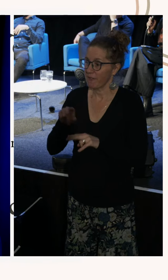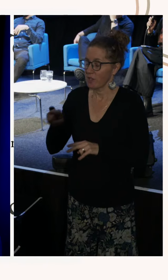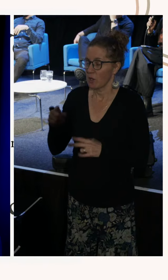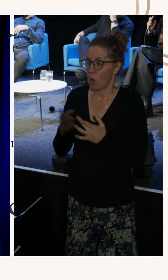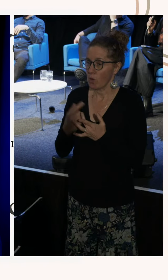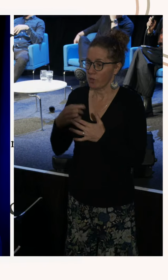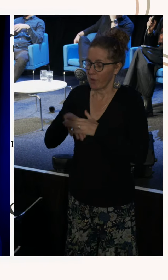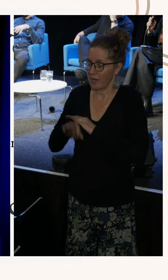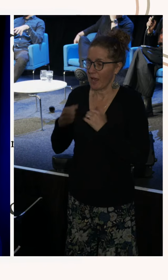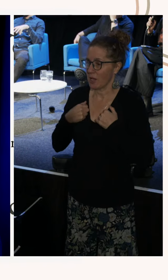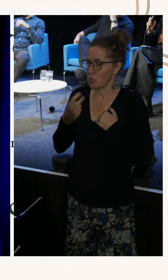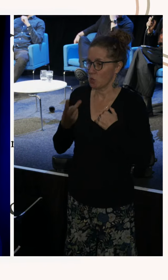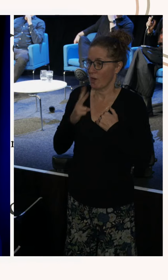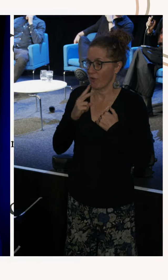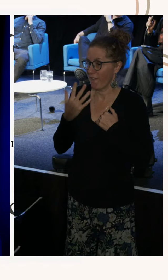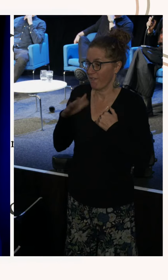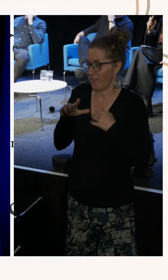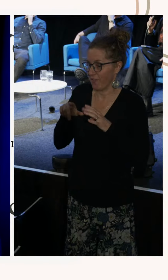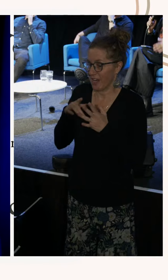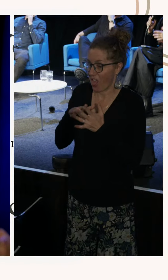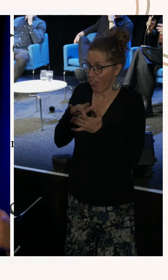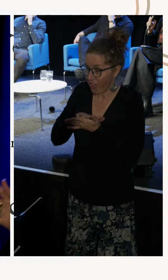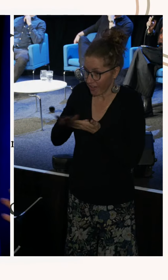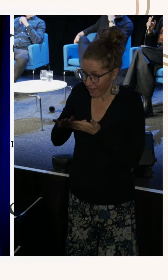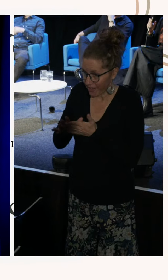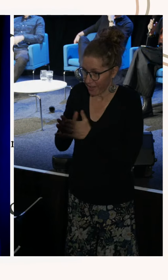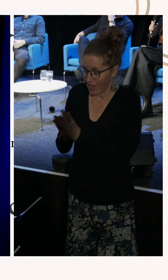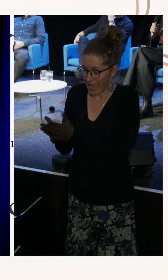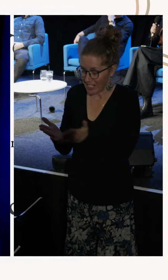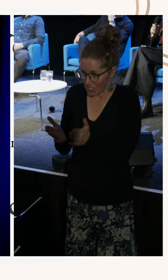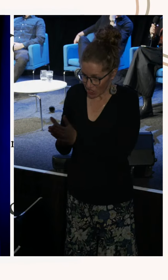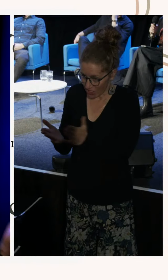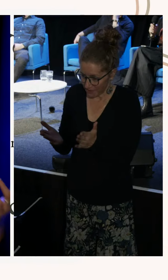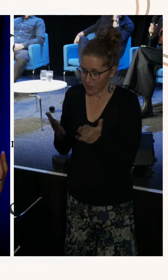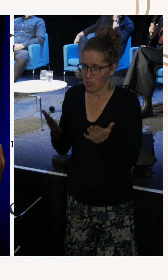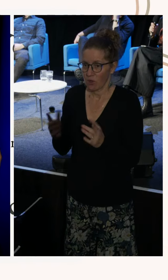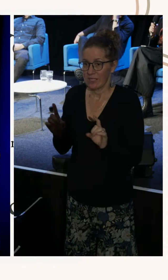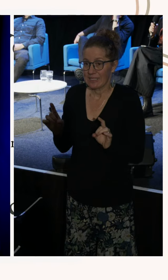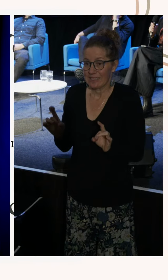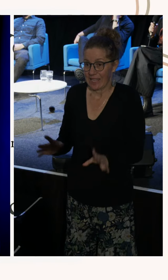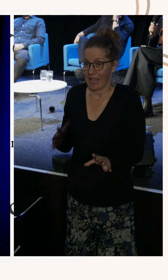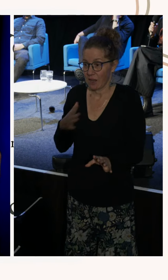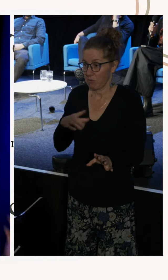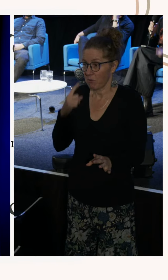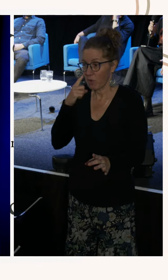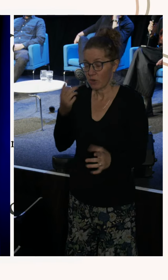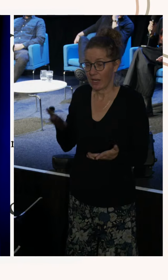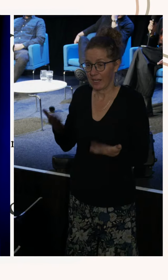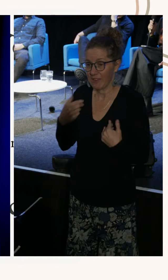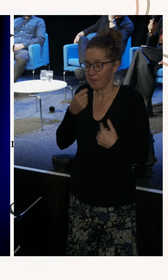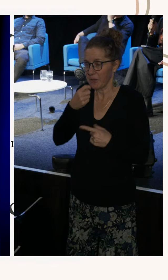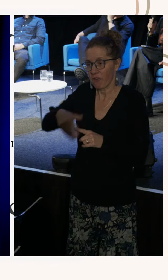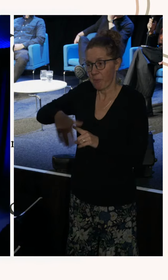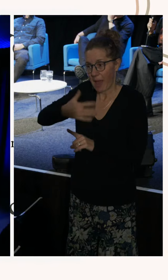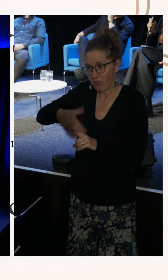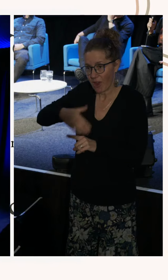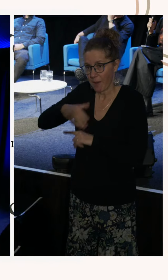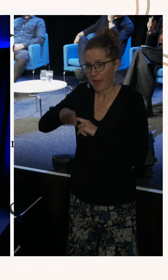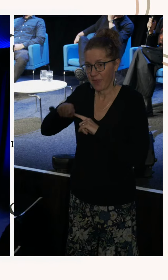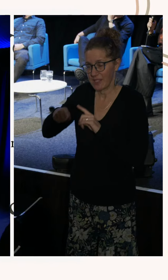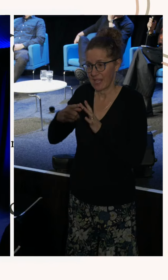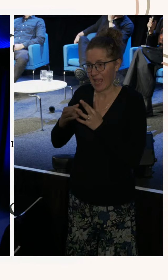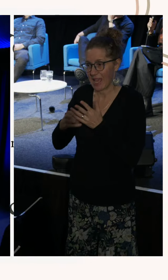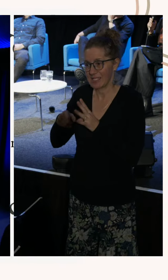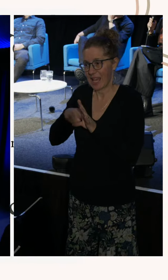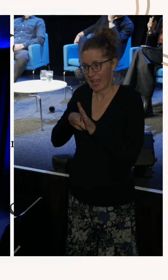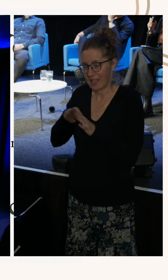in our 250th edition. So to start off, I was wondering if you could give us a bit of background on this essay, which is in